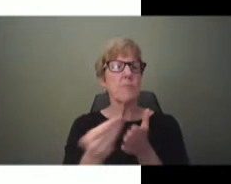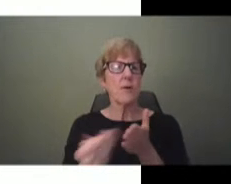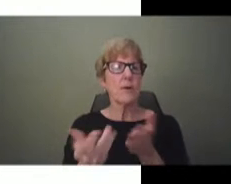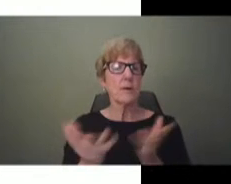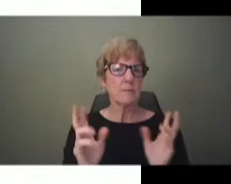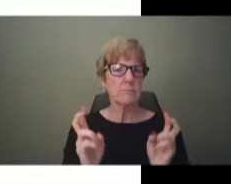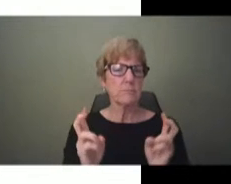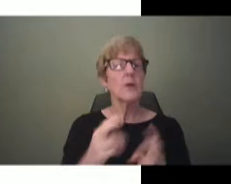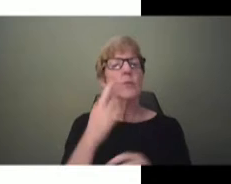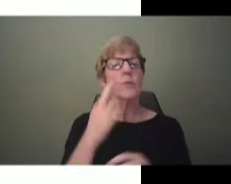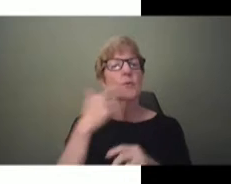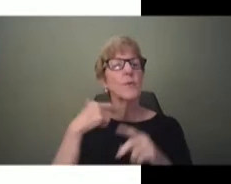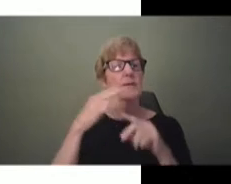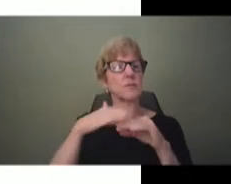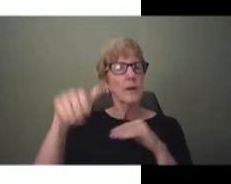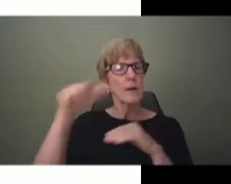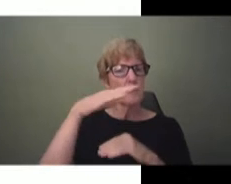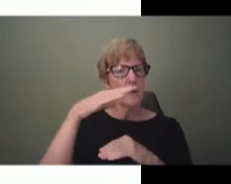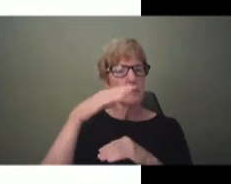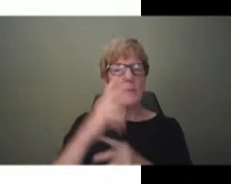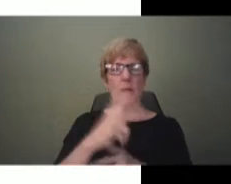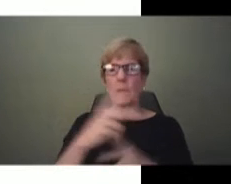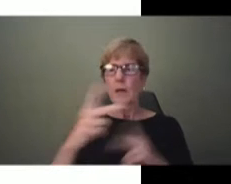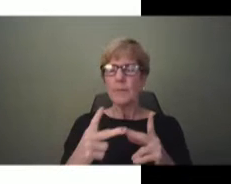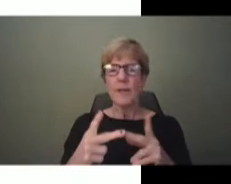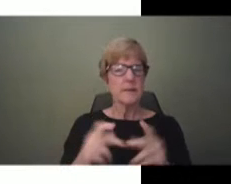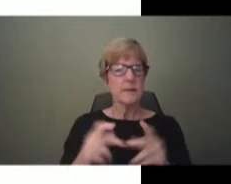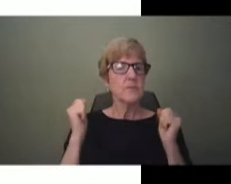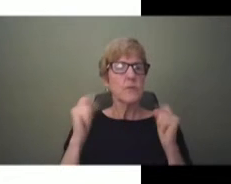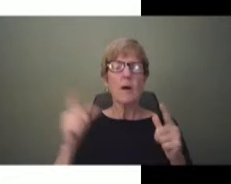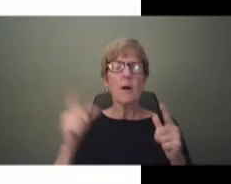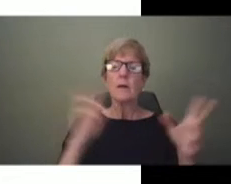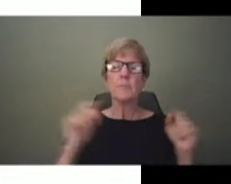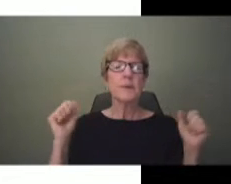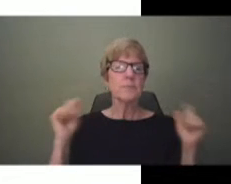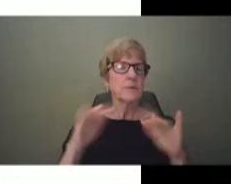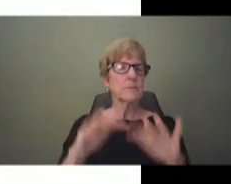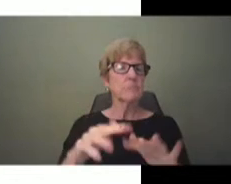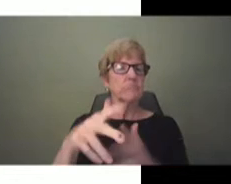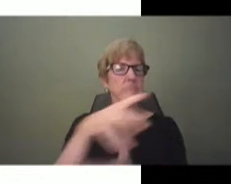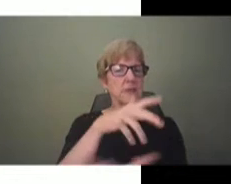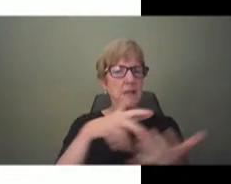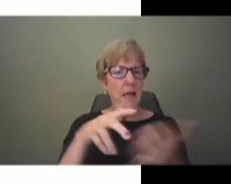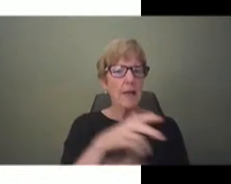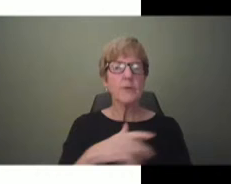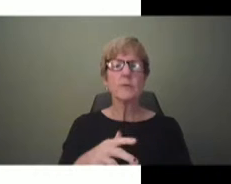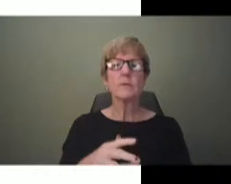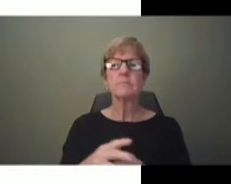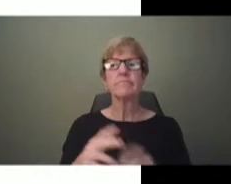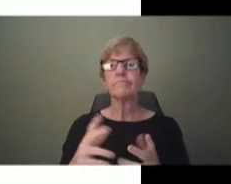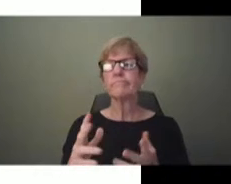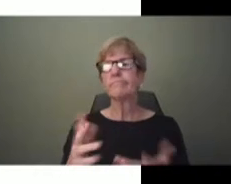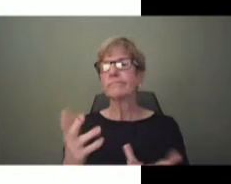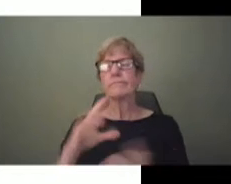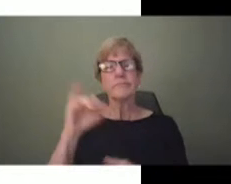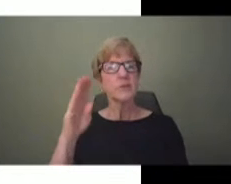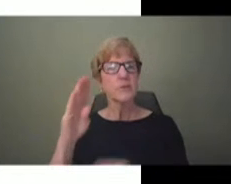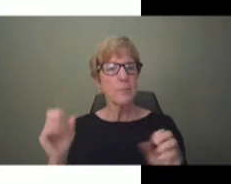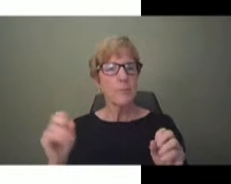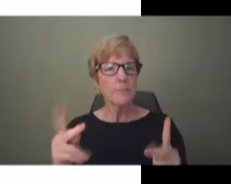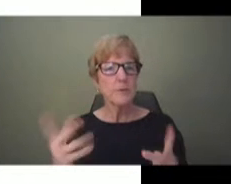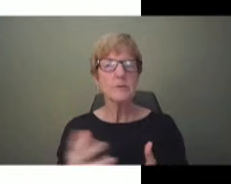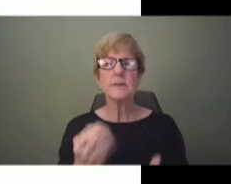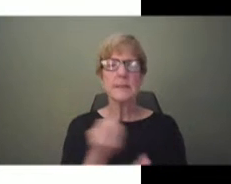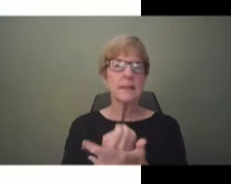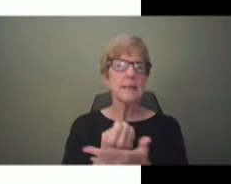above it will be a place for all of Belmont to gather uh providing additional amenities job opportunities and economic